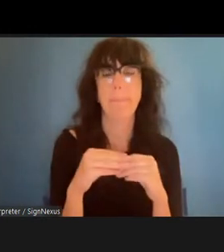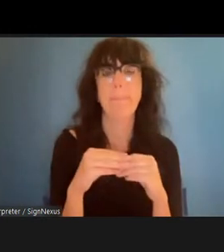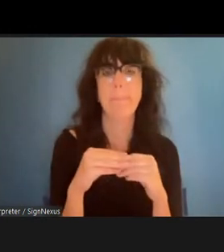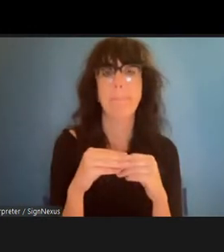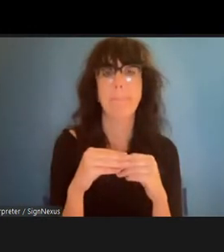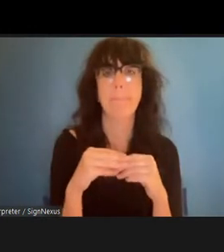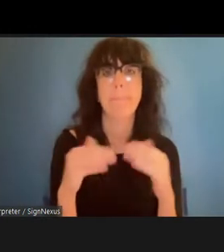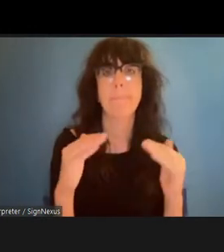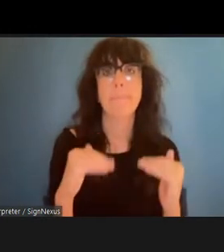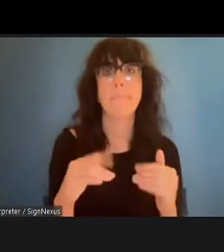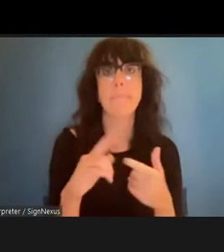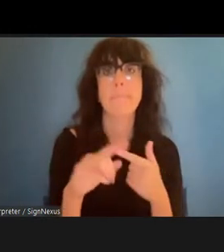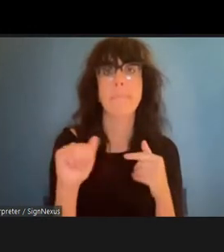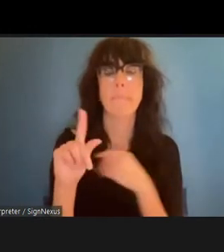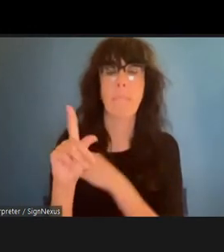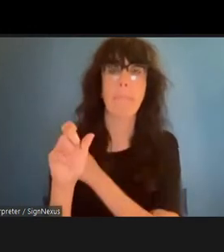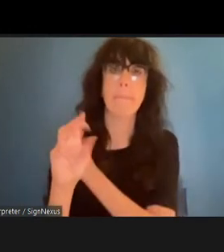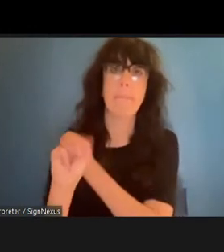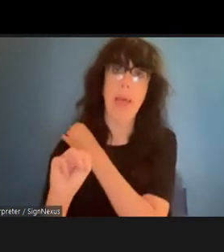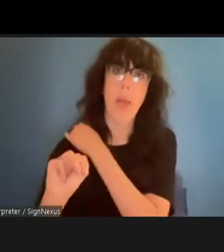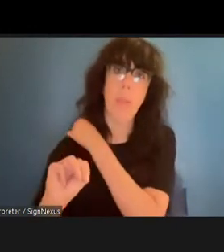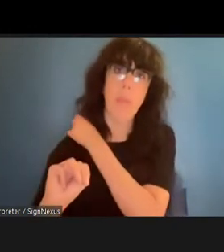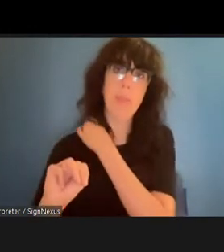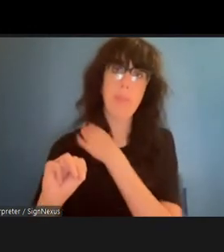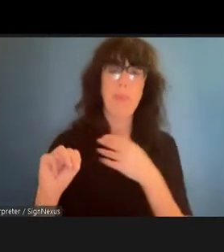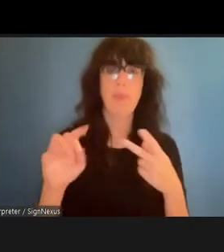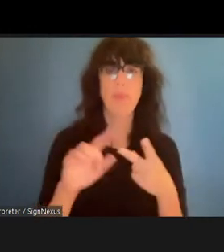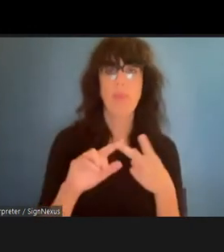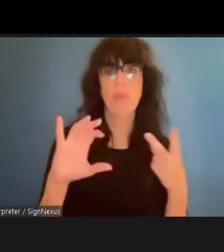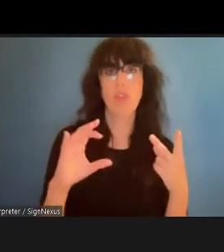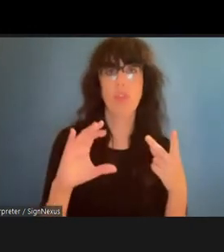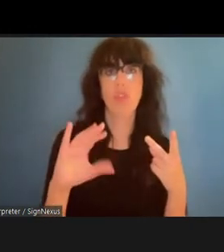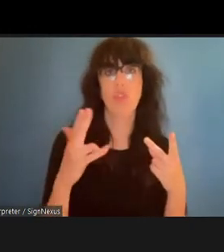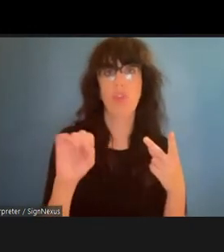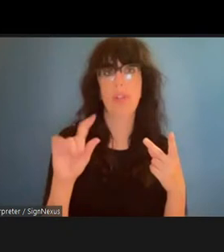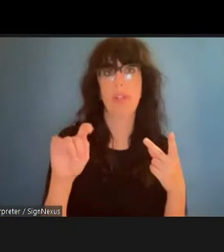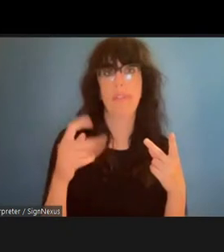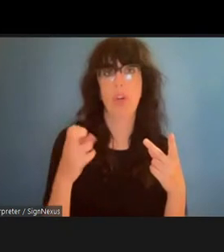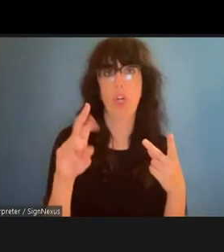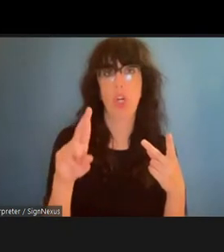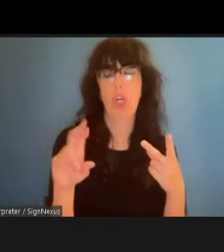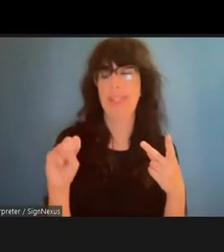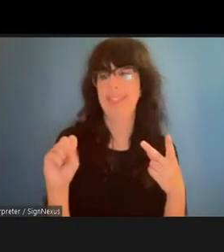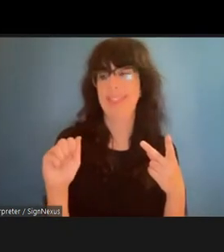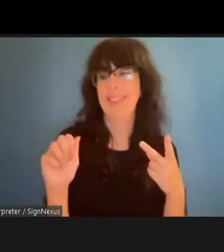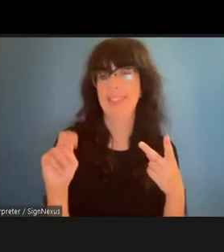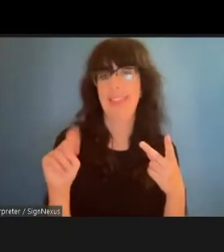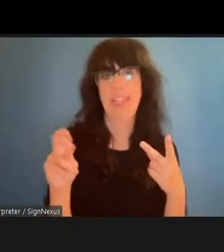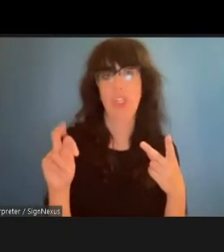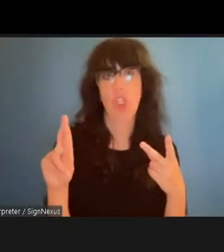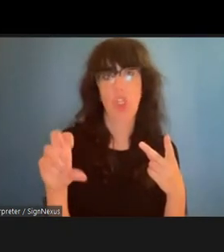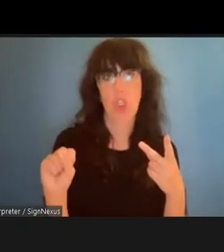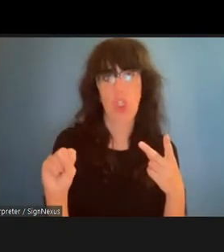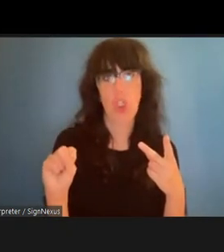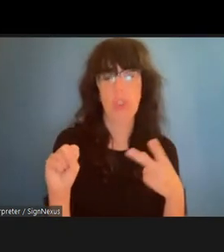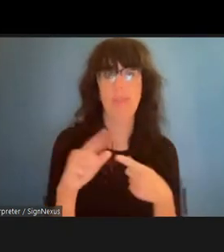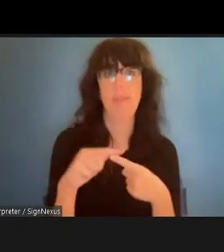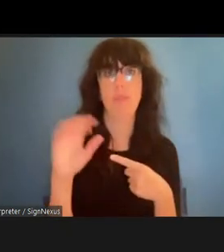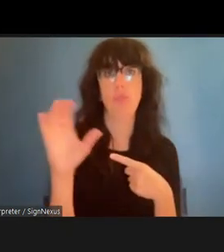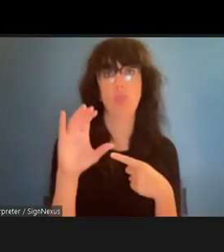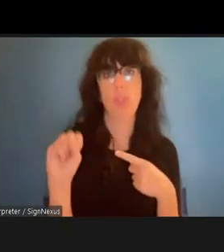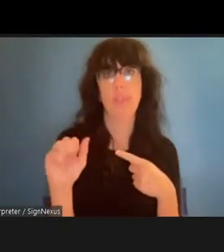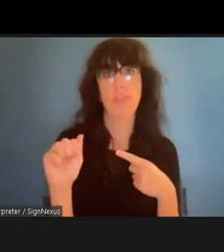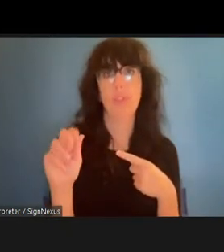the next speaker is adam phillips followed by christopher sanders the next speaker is